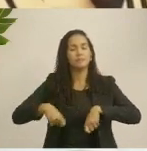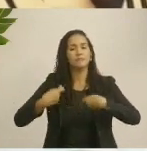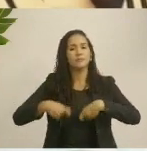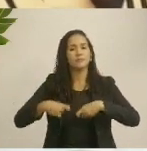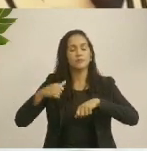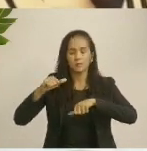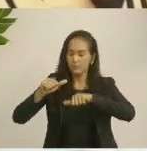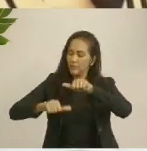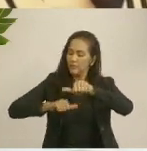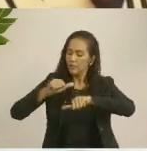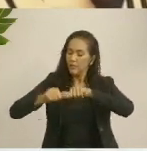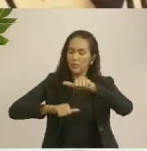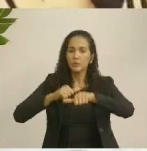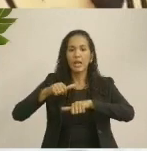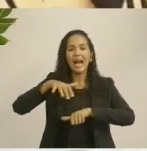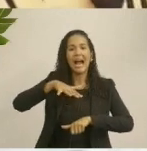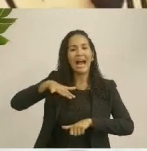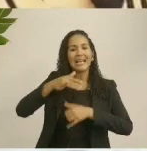needed for